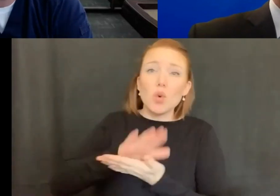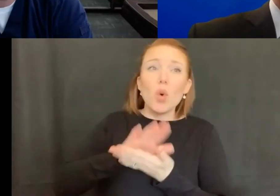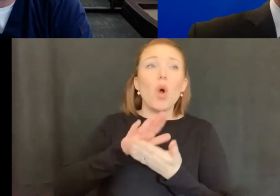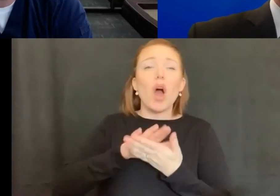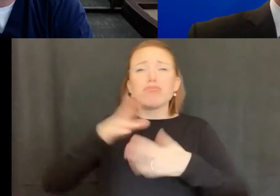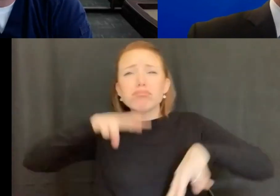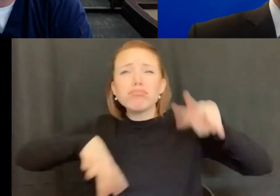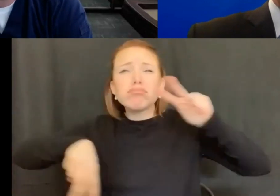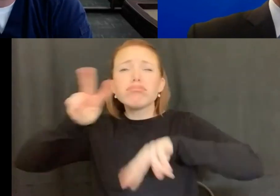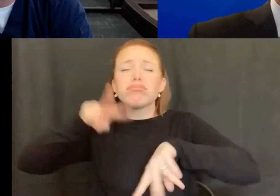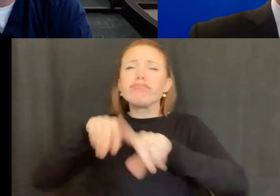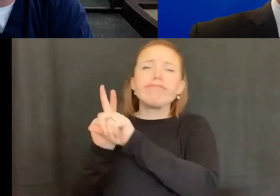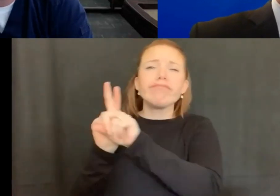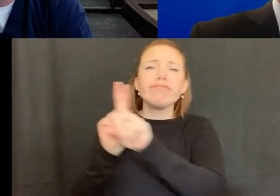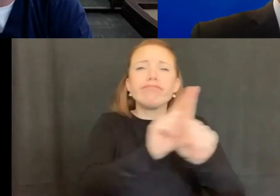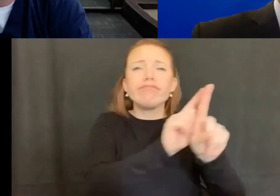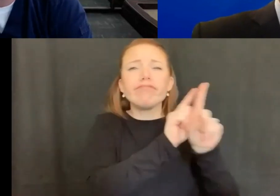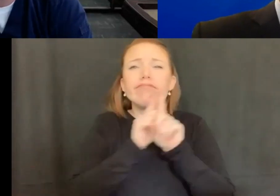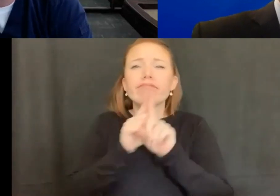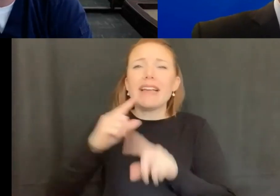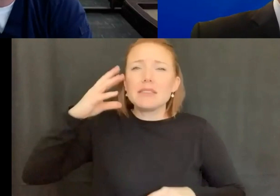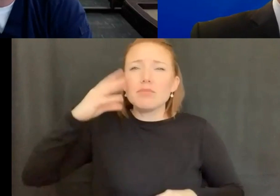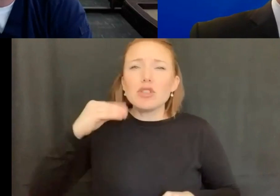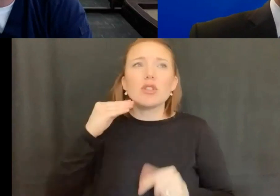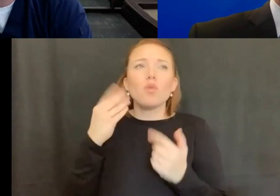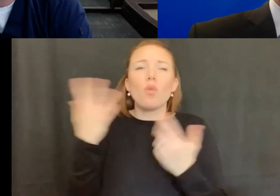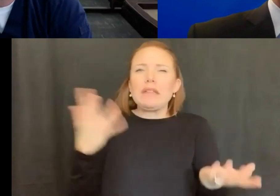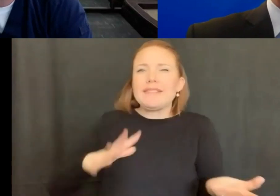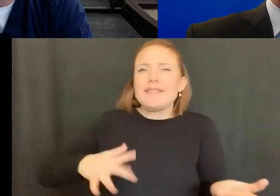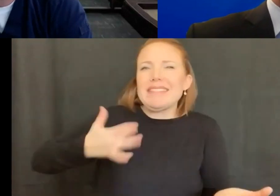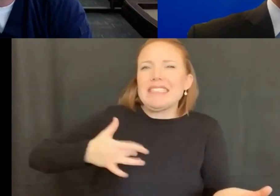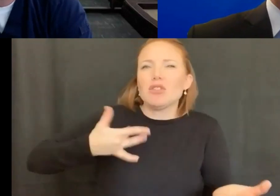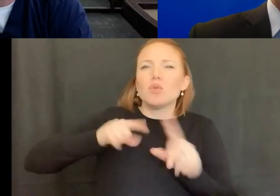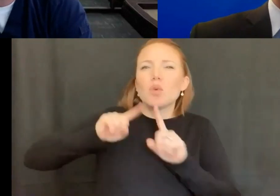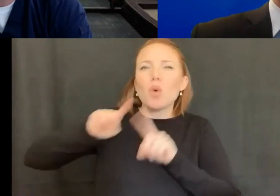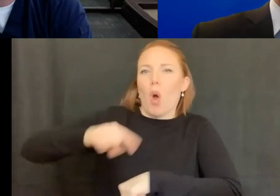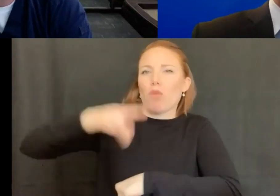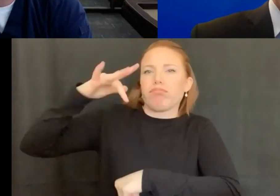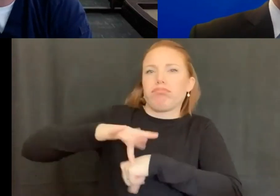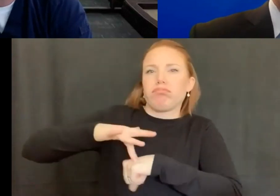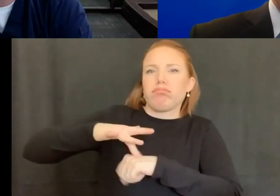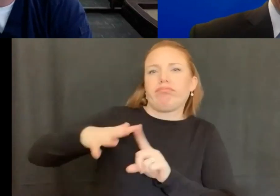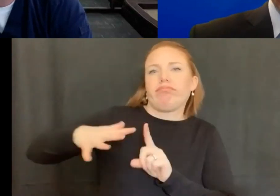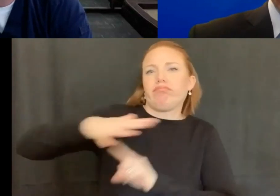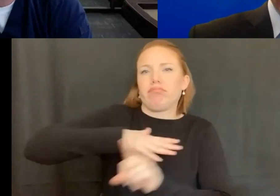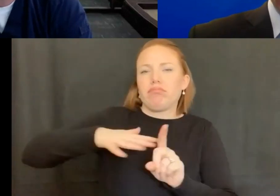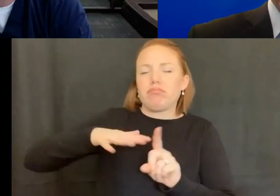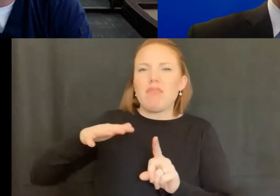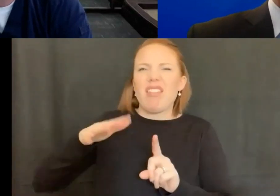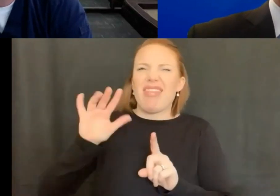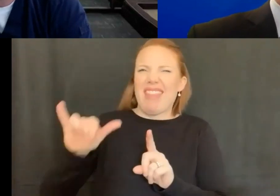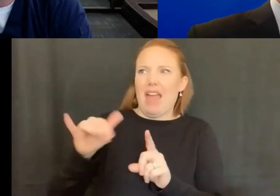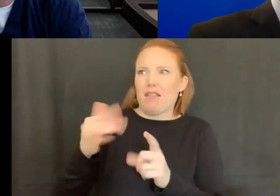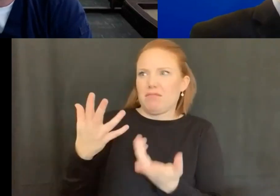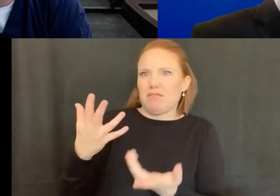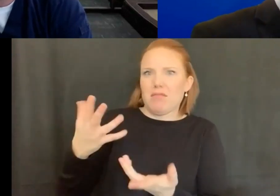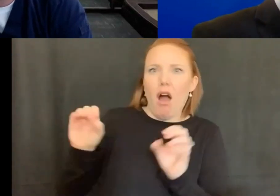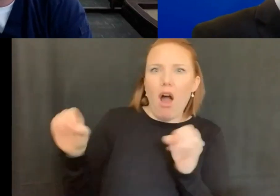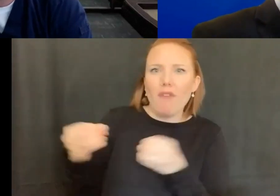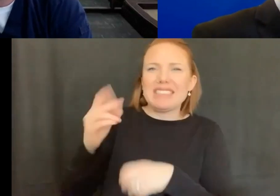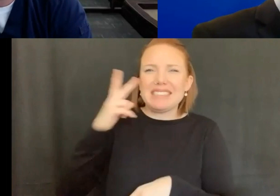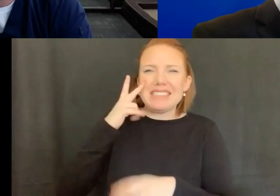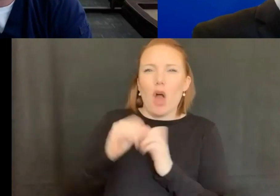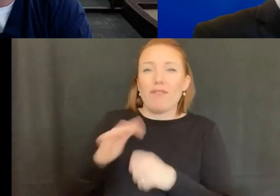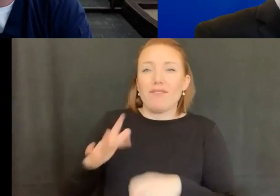around, experience what it is to be in the environment to see if you like it. So I'm going to ask him a follow-up question that says, if